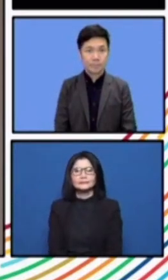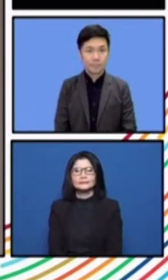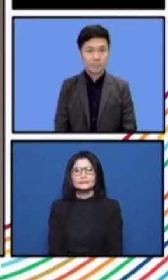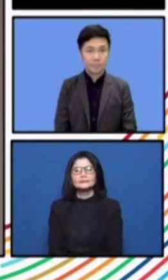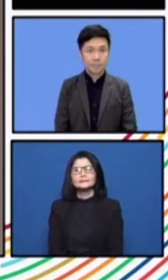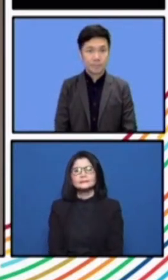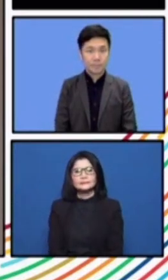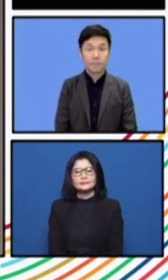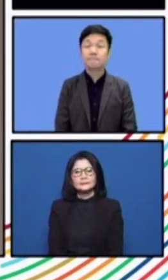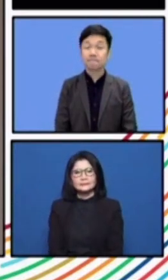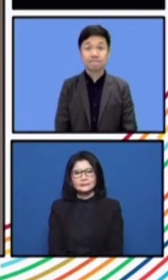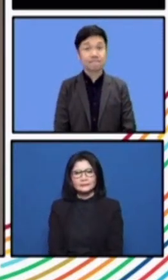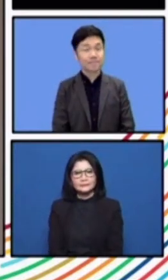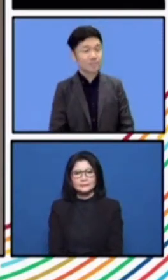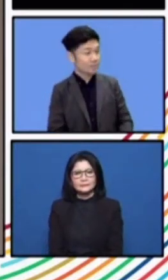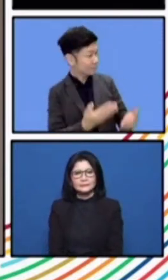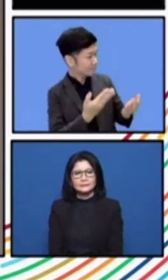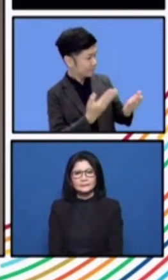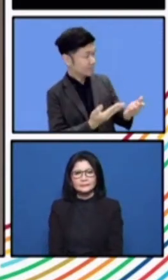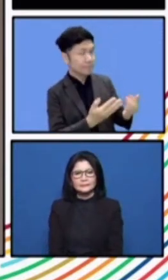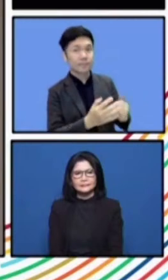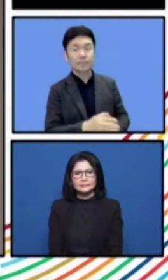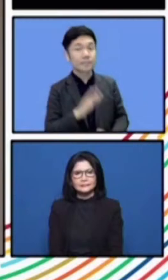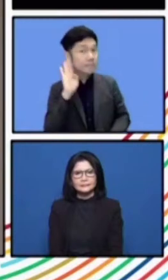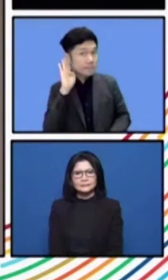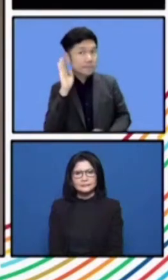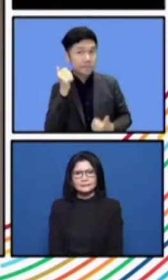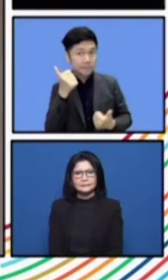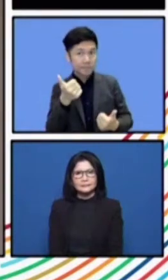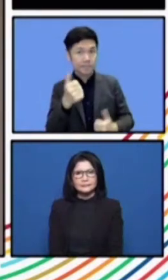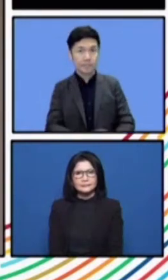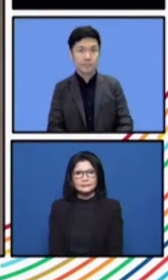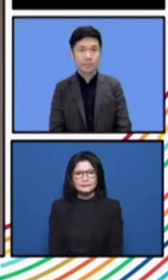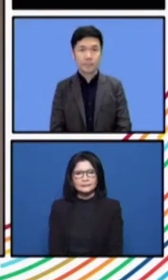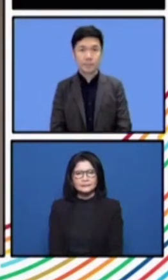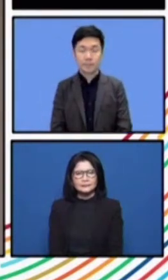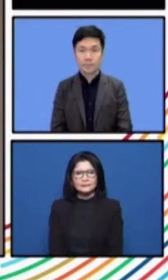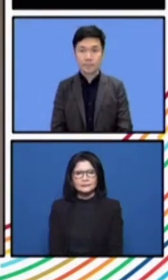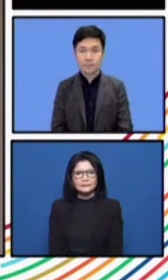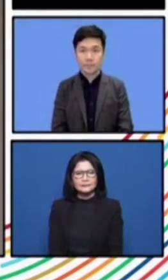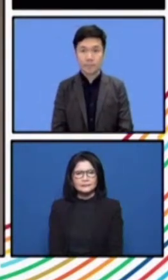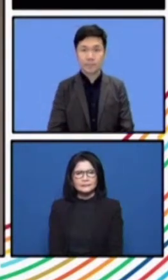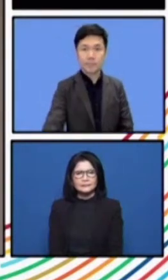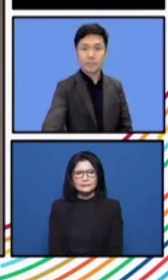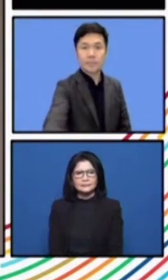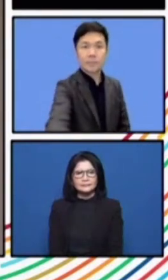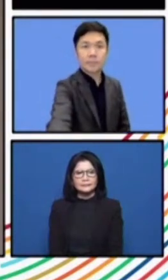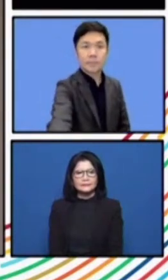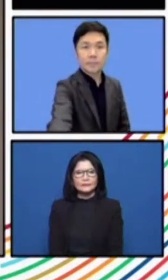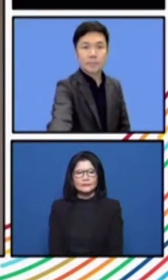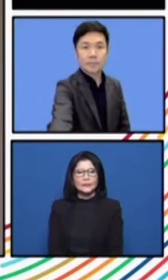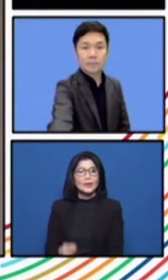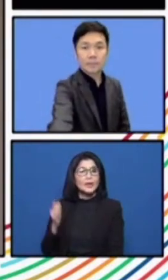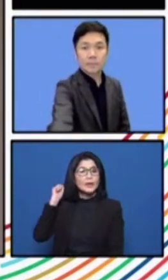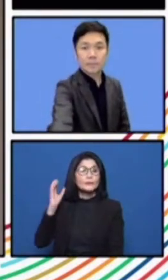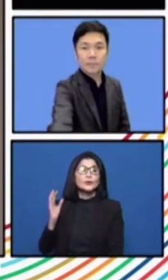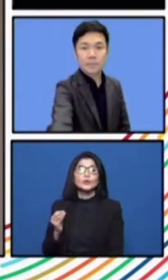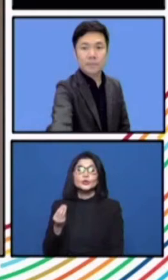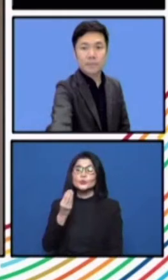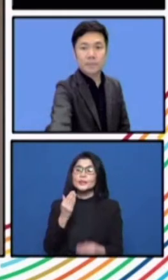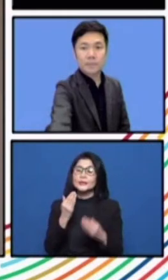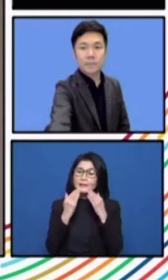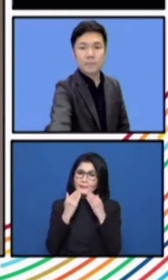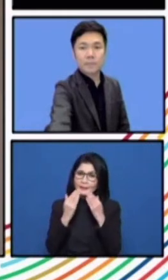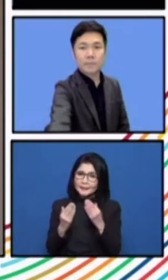you are okay thank you uh thank you Lord thank you madam chair for giving me the floor and I would also like